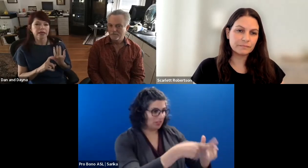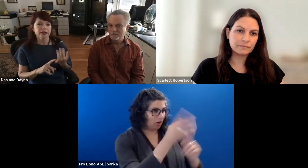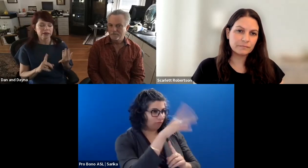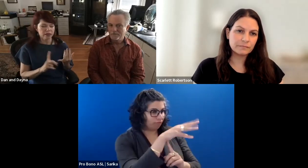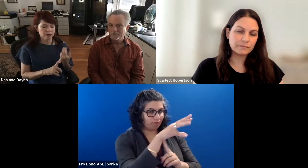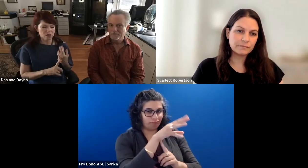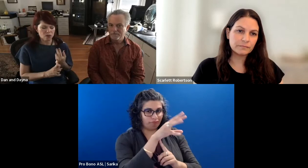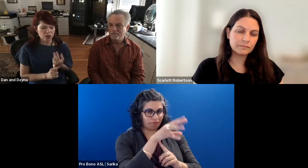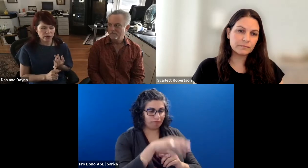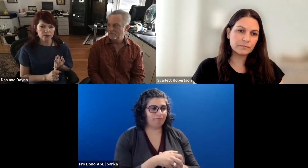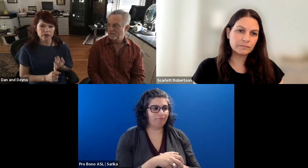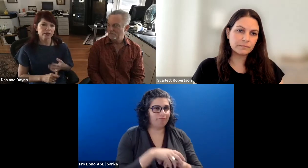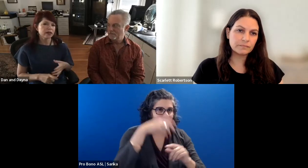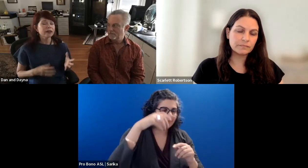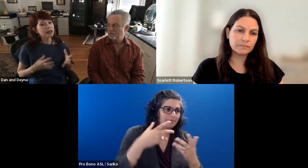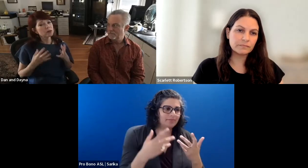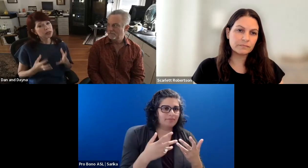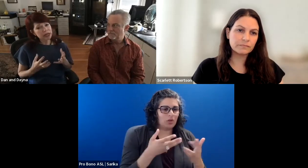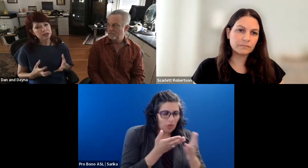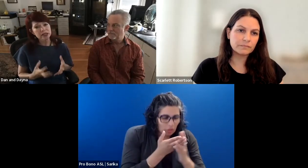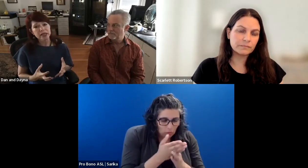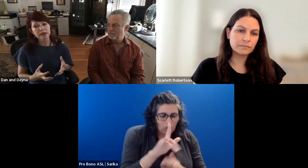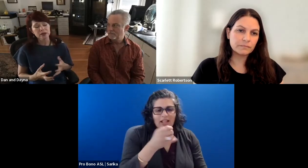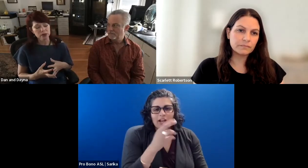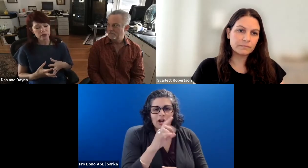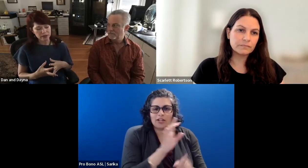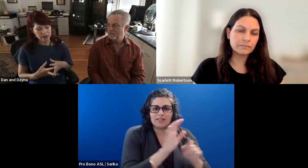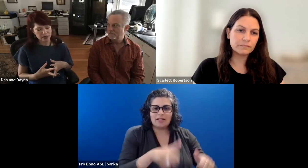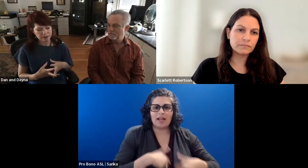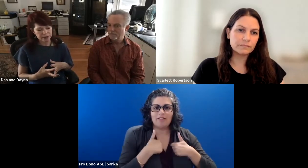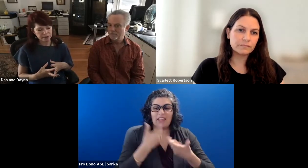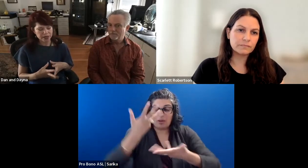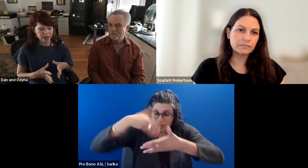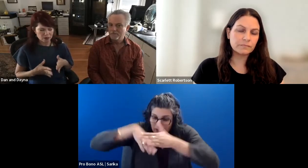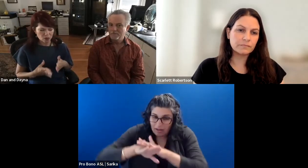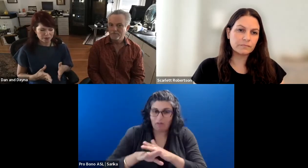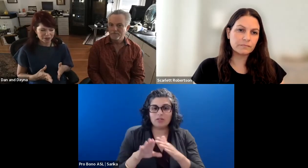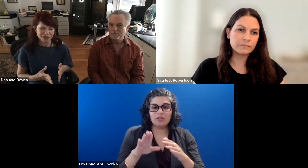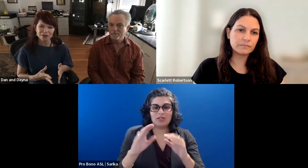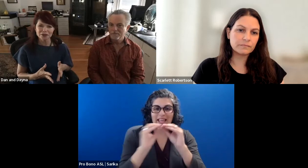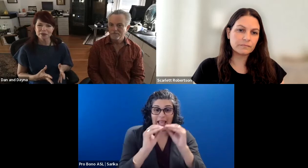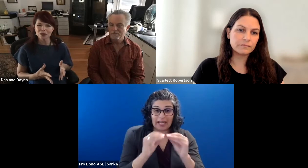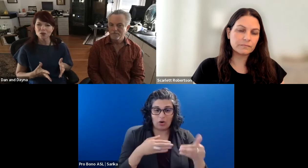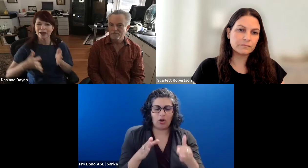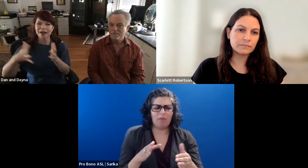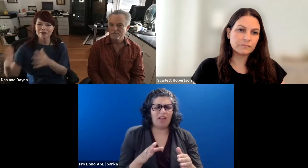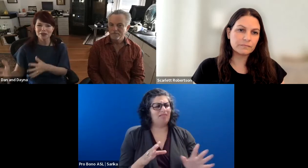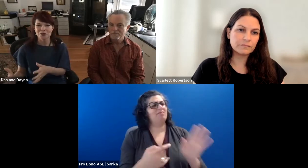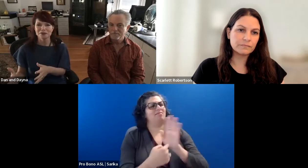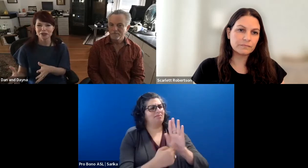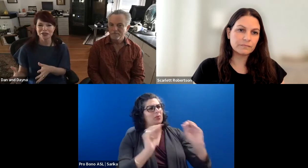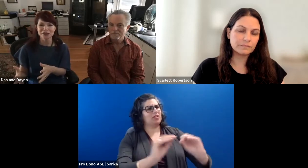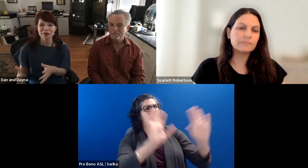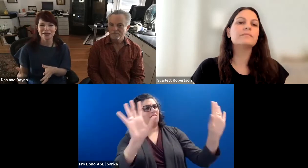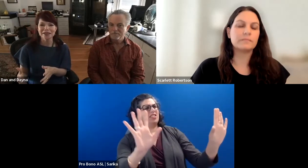filming and going through Leonard's life, and then really getting into the editing room, it became more apparent that the film didn't want to have this